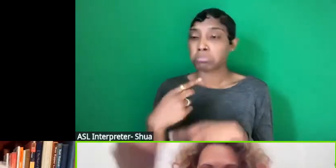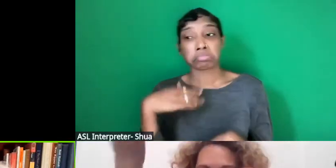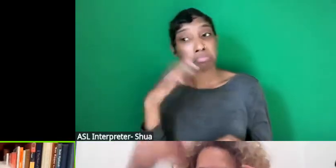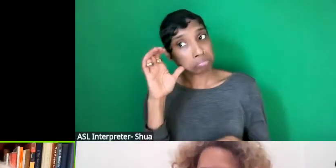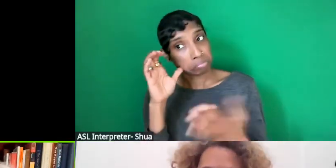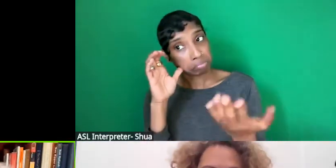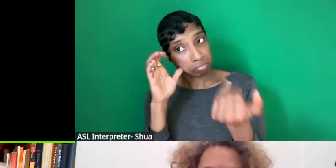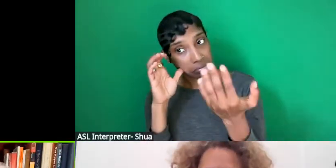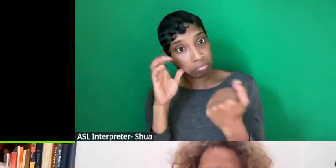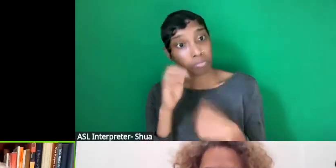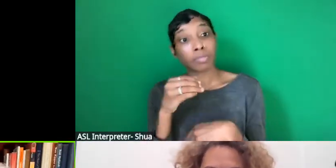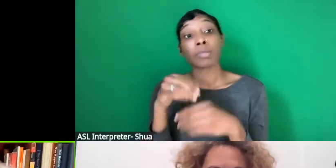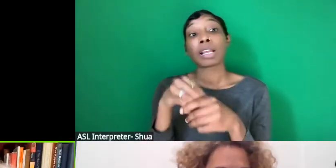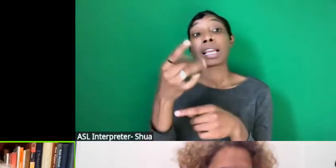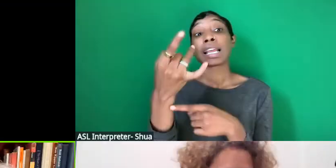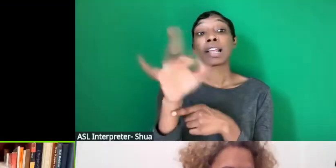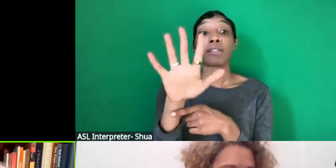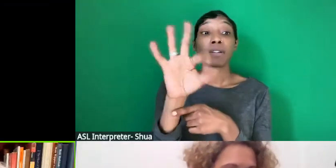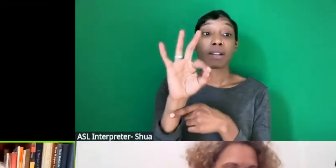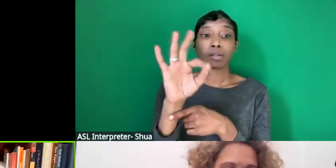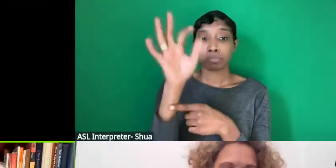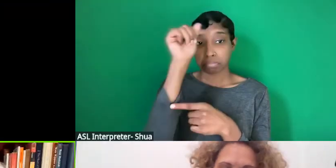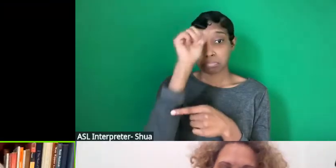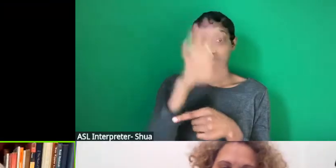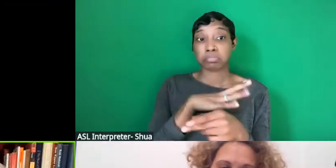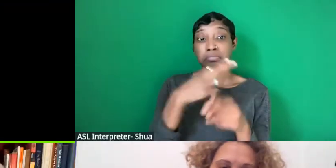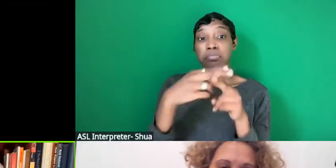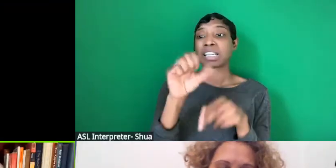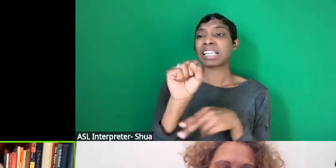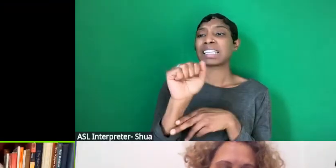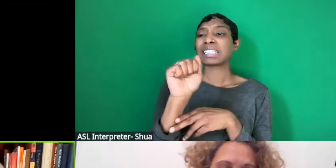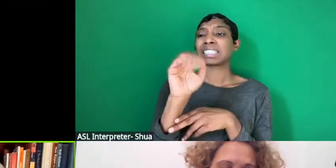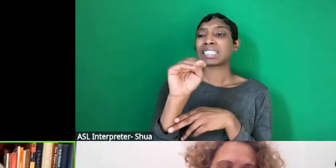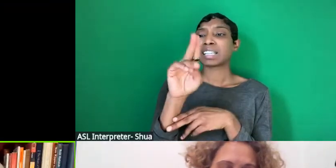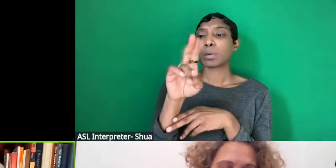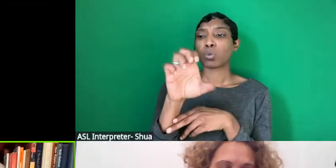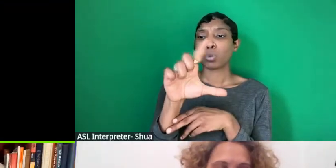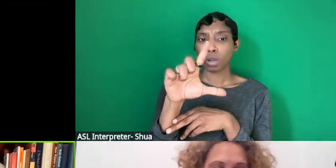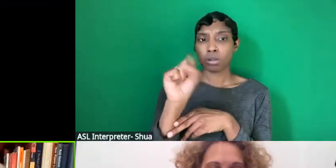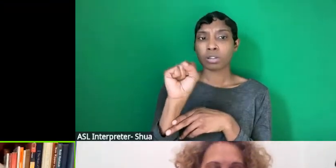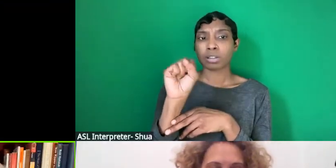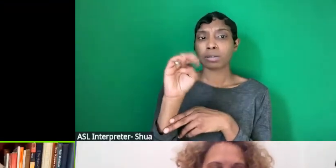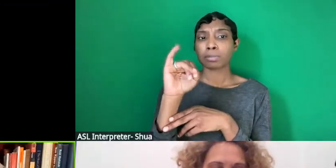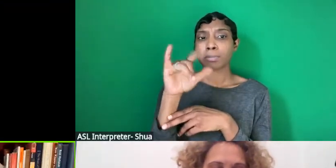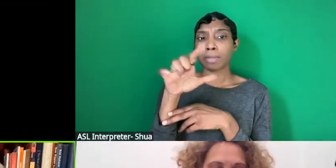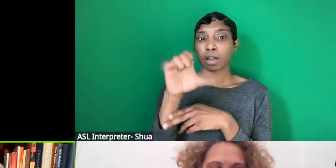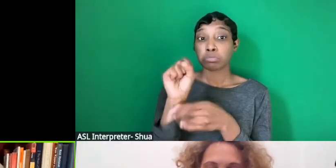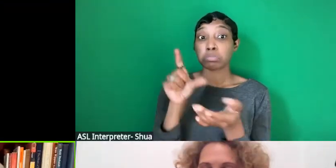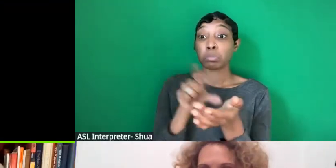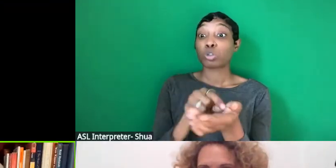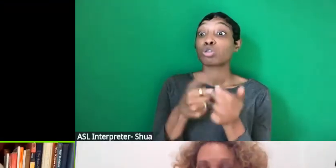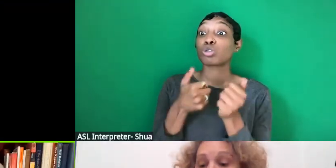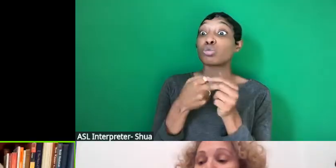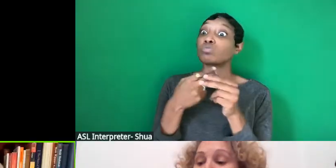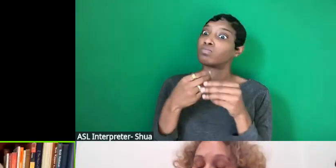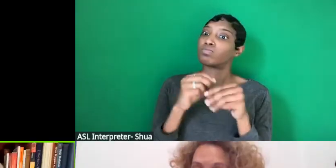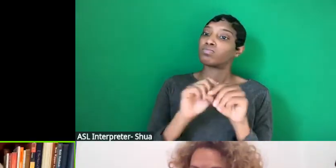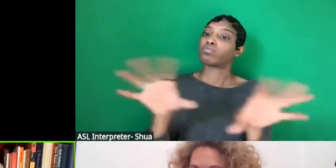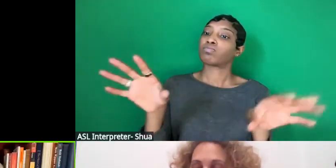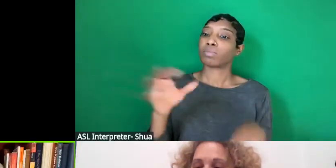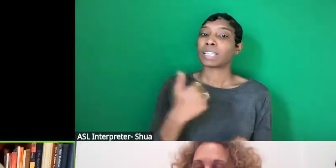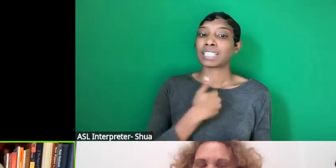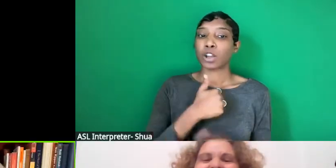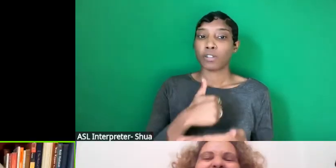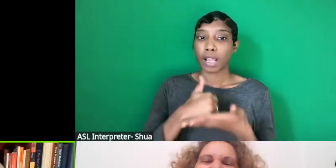1859, a gentleman named Samuel Smiles published a book called Self-Help, and I love his